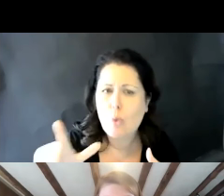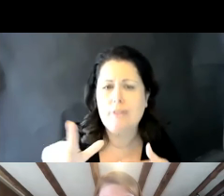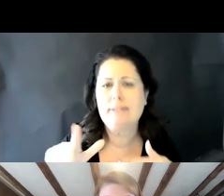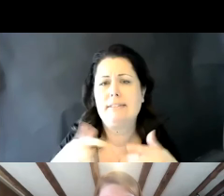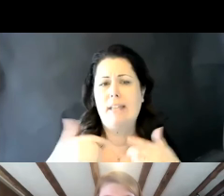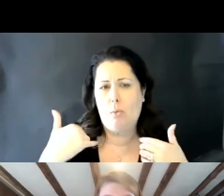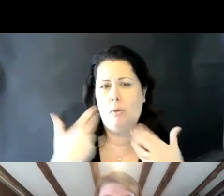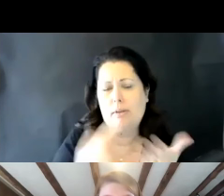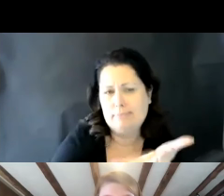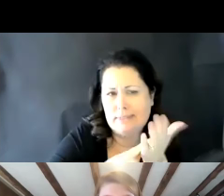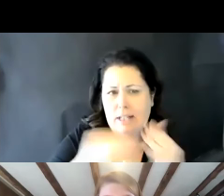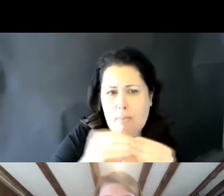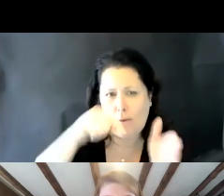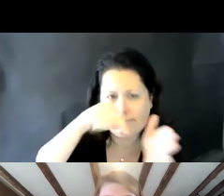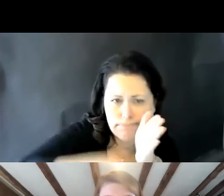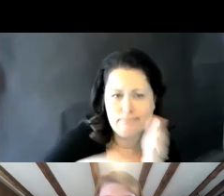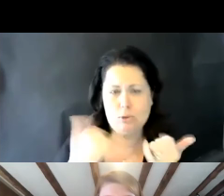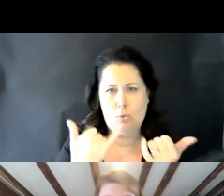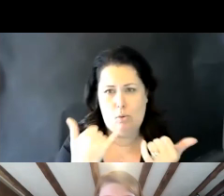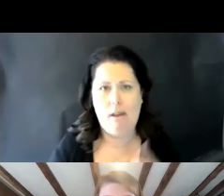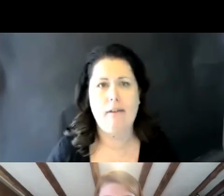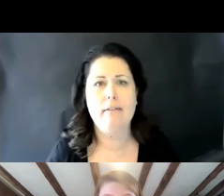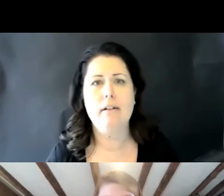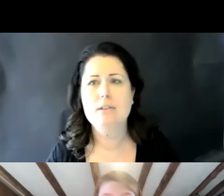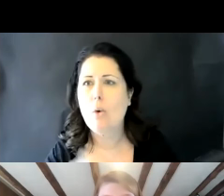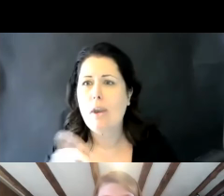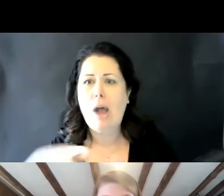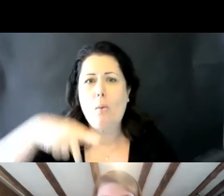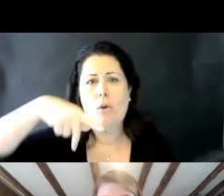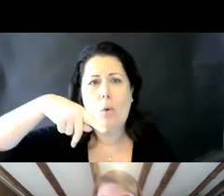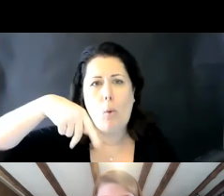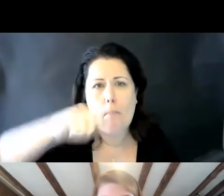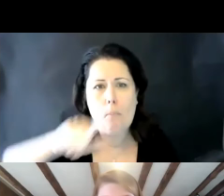So should we hop over to the poll, Hazel?